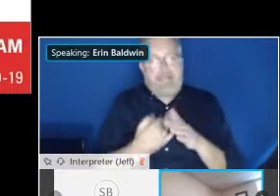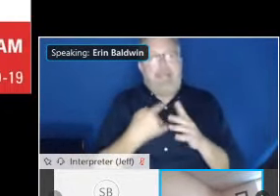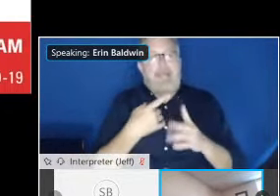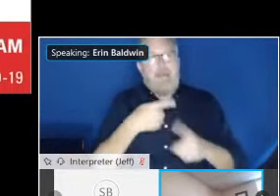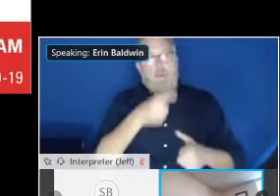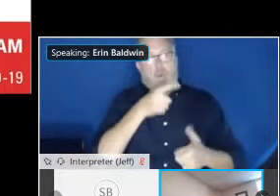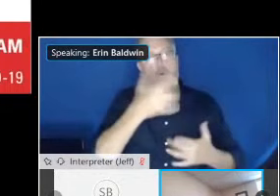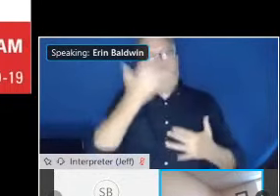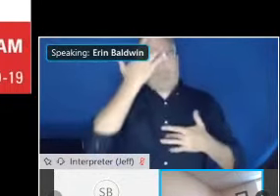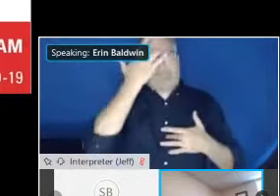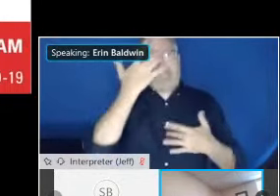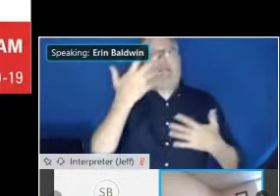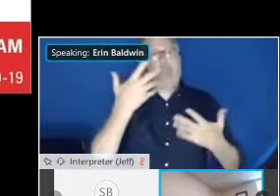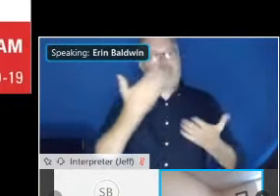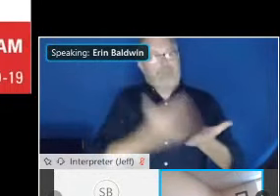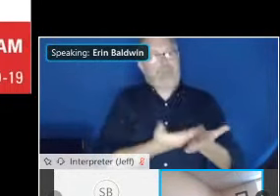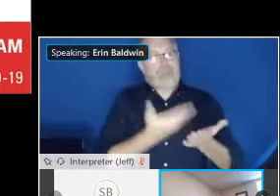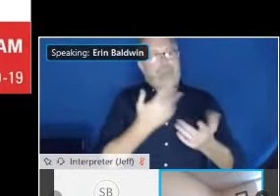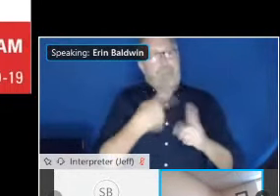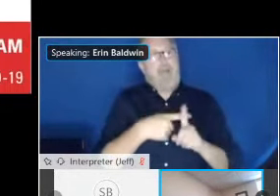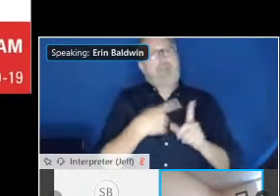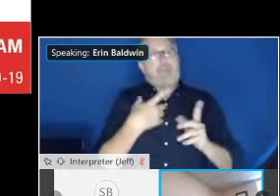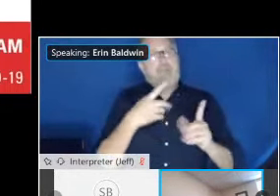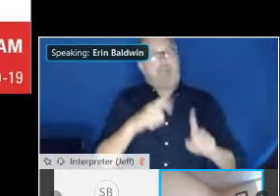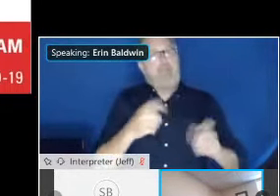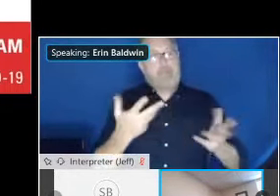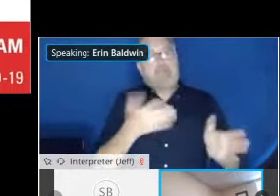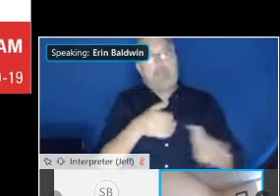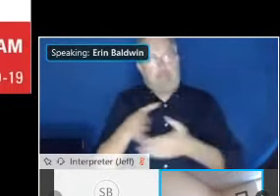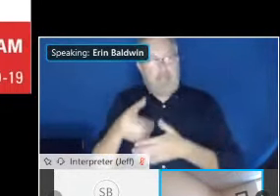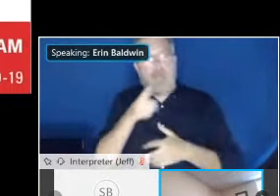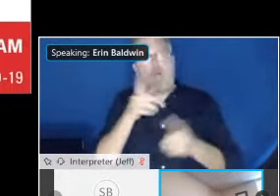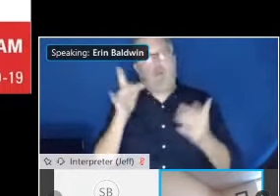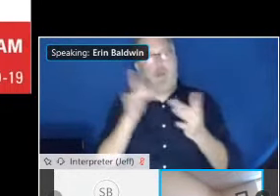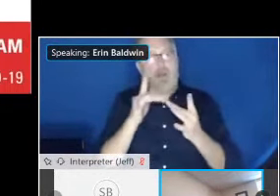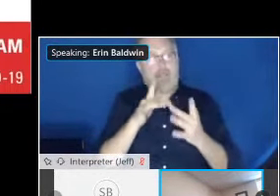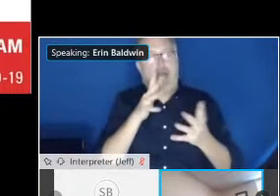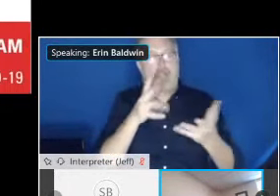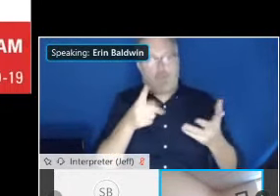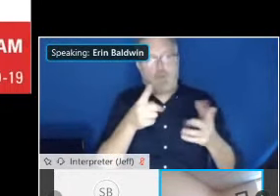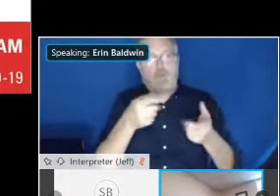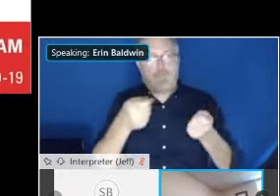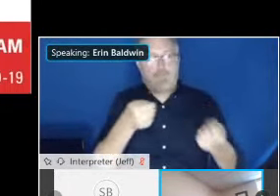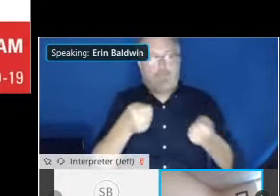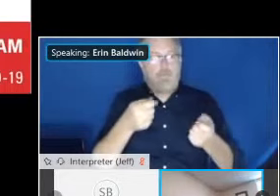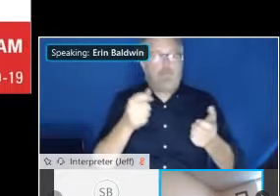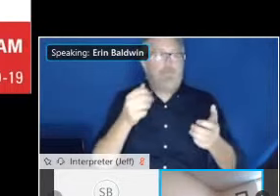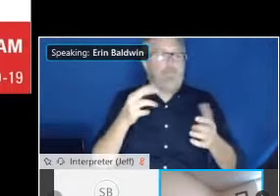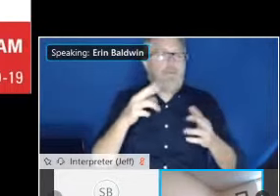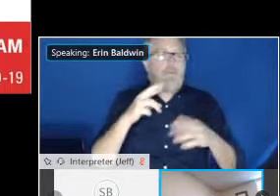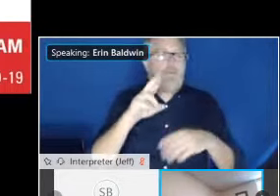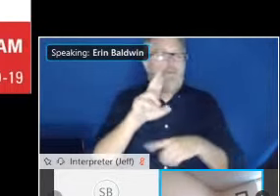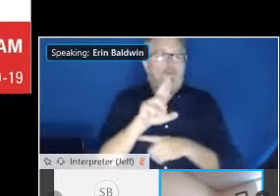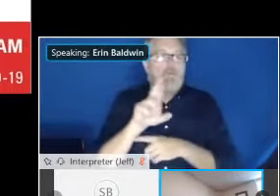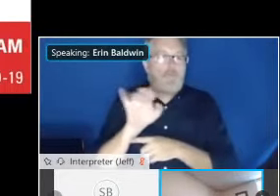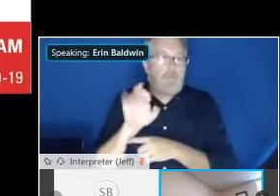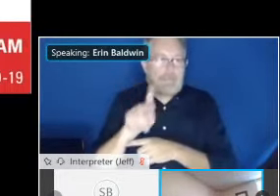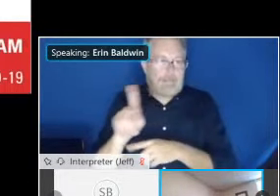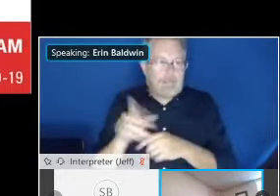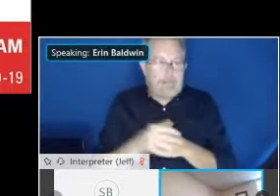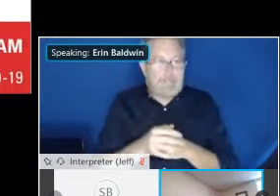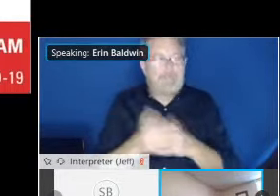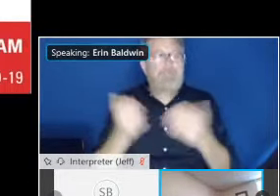then quarantining potentially exposed individuals to mitigate risk. We're also constantly working with our colleagues in